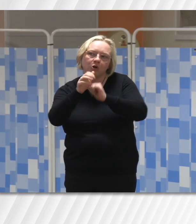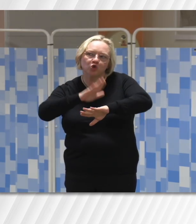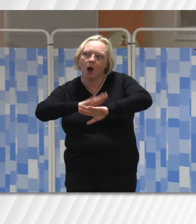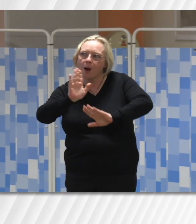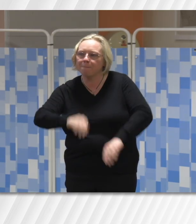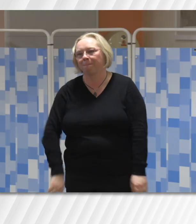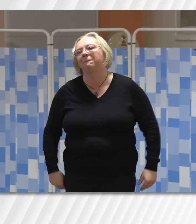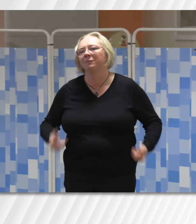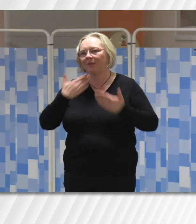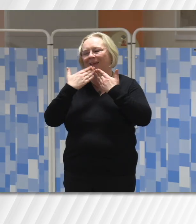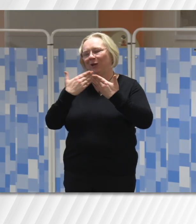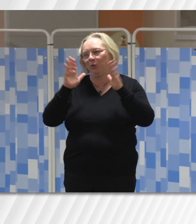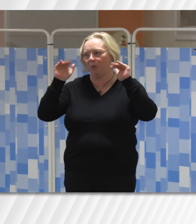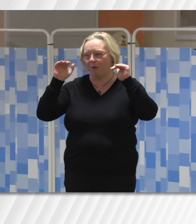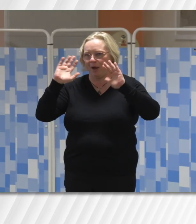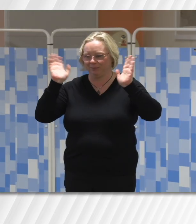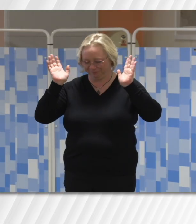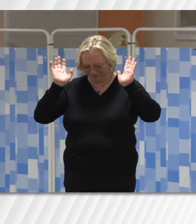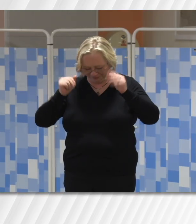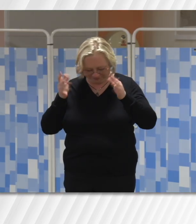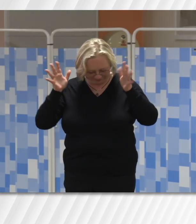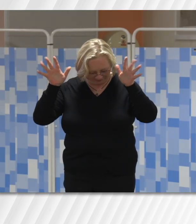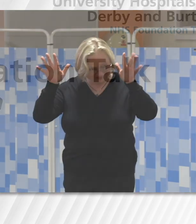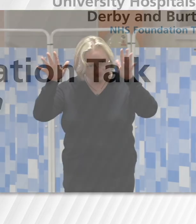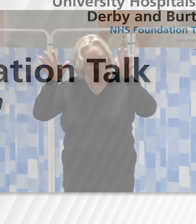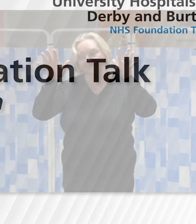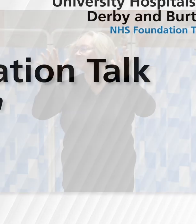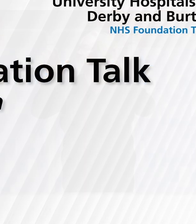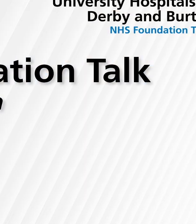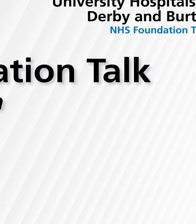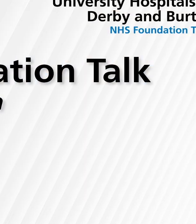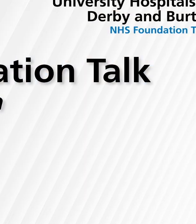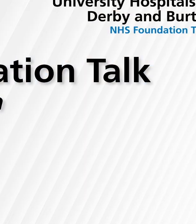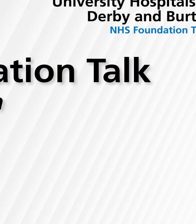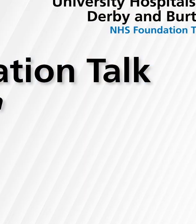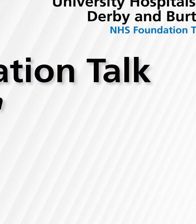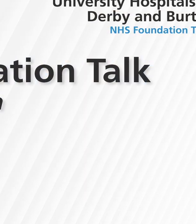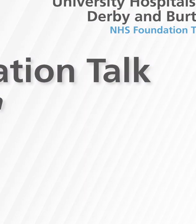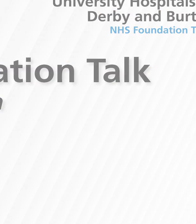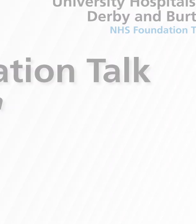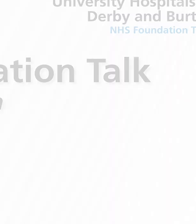Thank you.